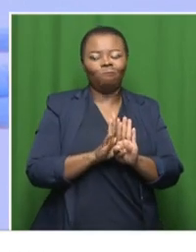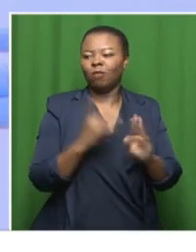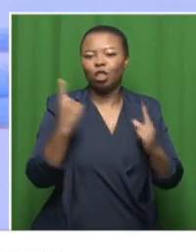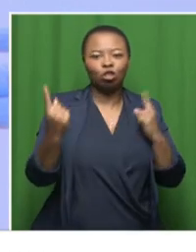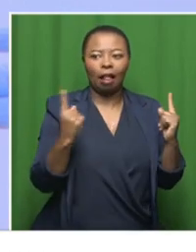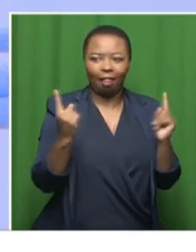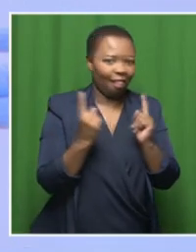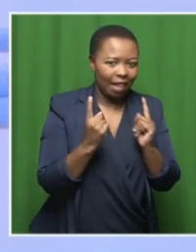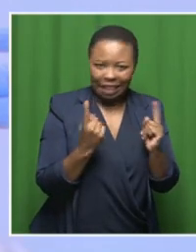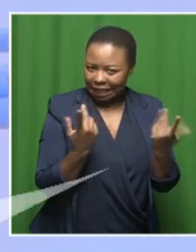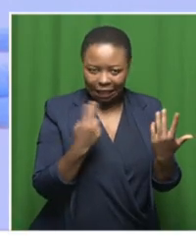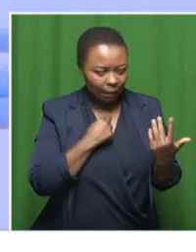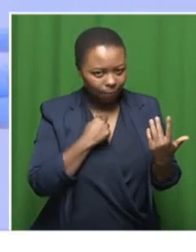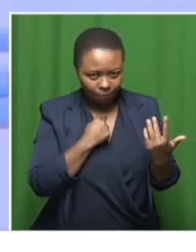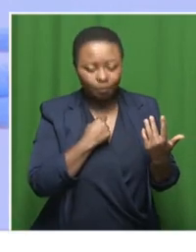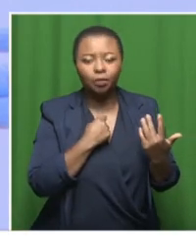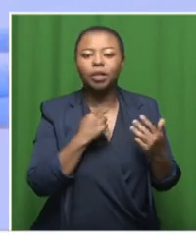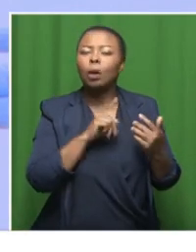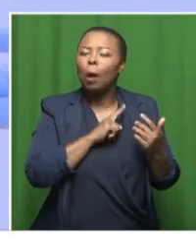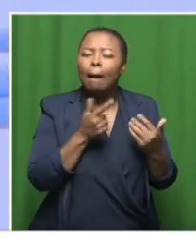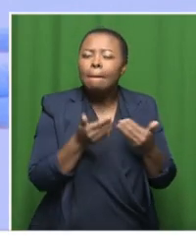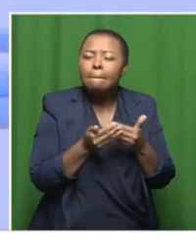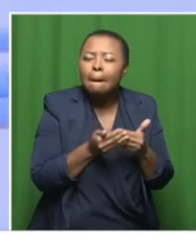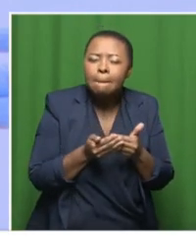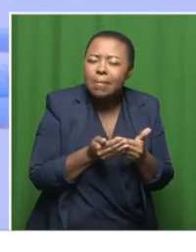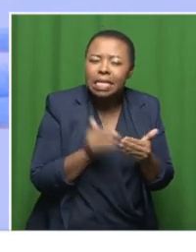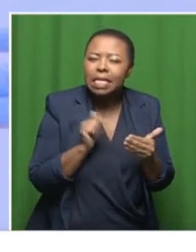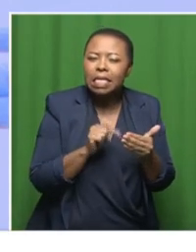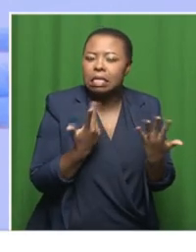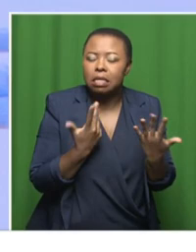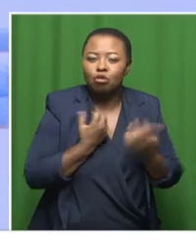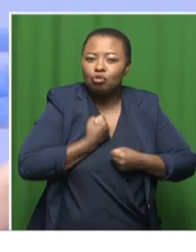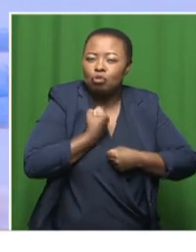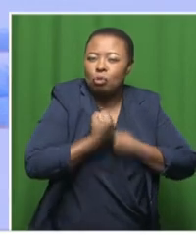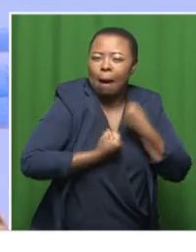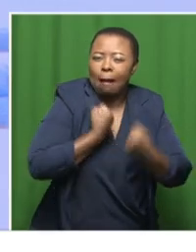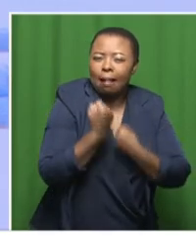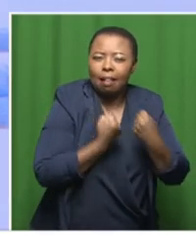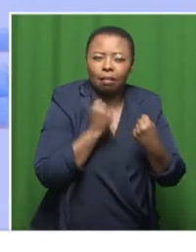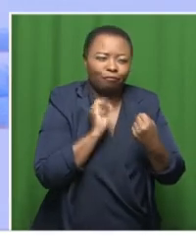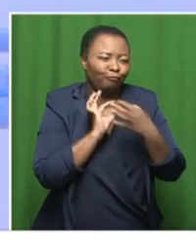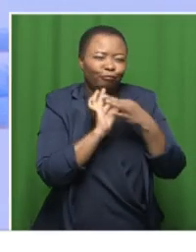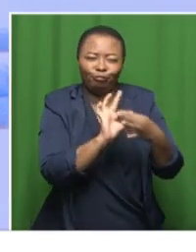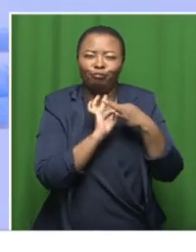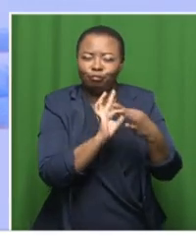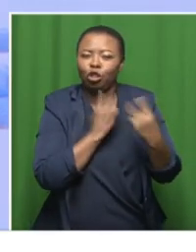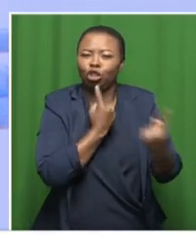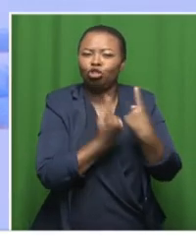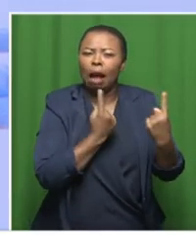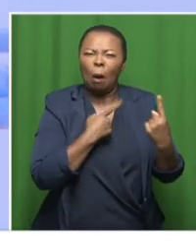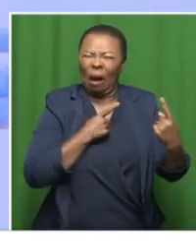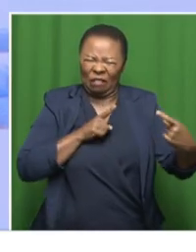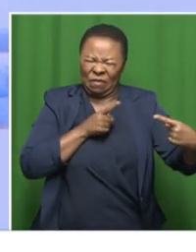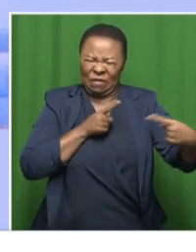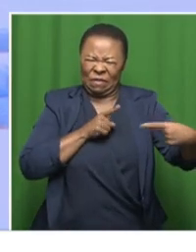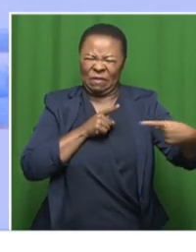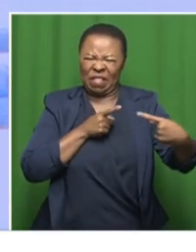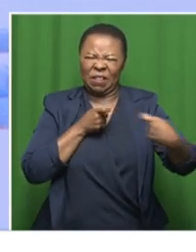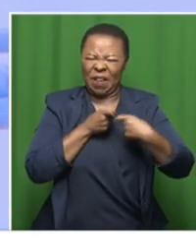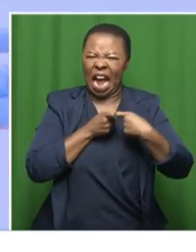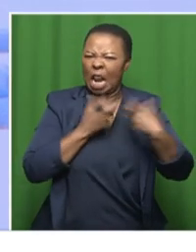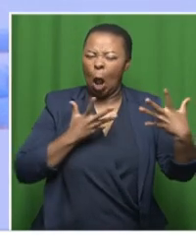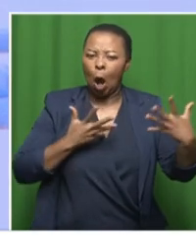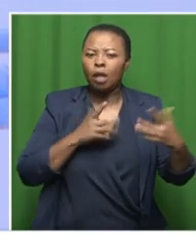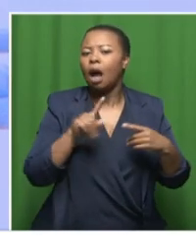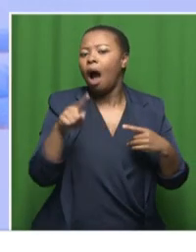issues coming through with especially with the babies. They struggle to relate to one another. There's lots of fighting. Some of the kids,